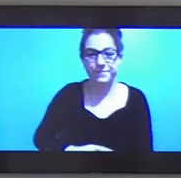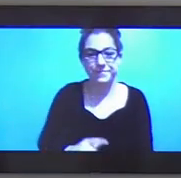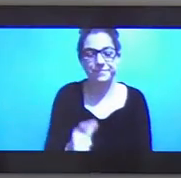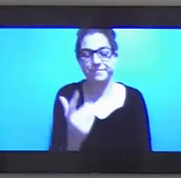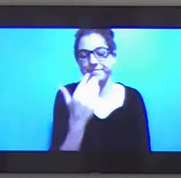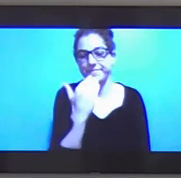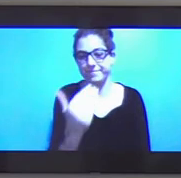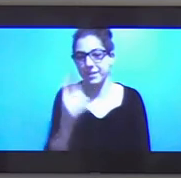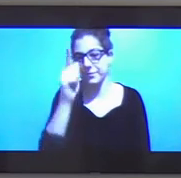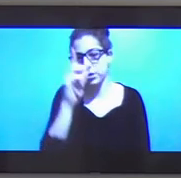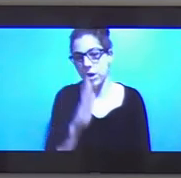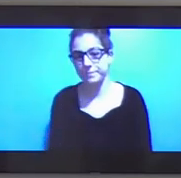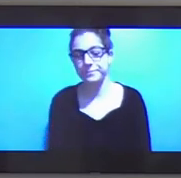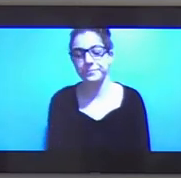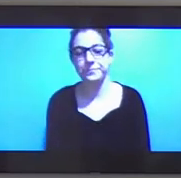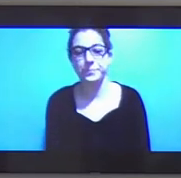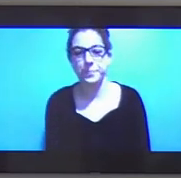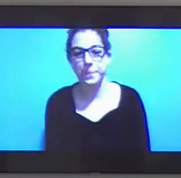God.